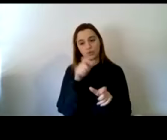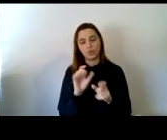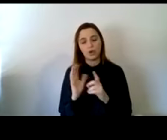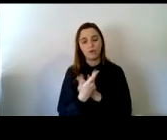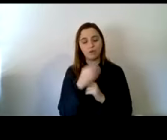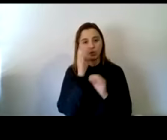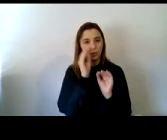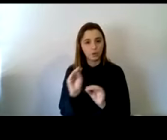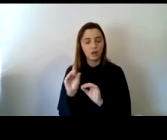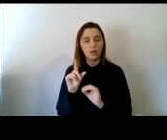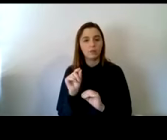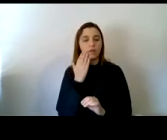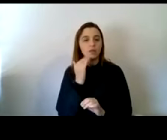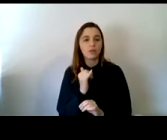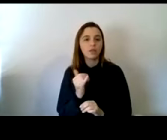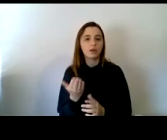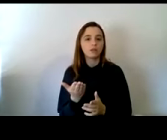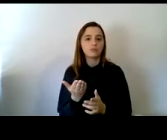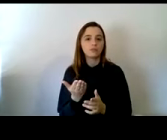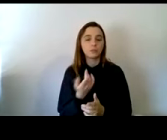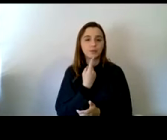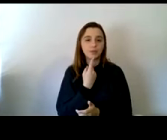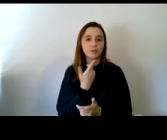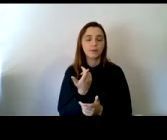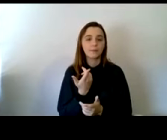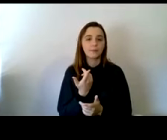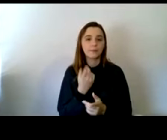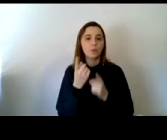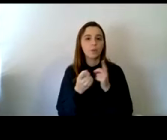to make them understand what is natural.